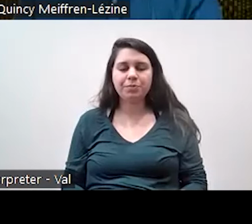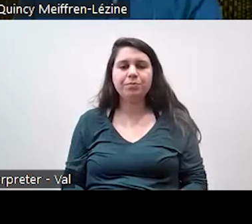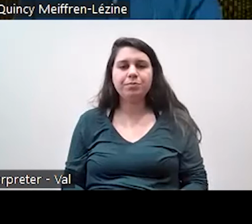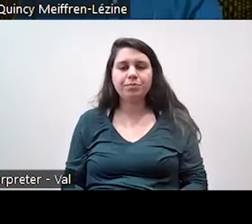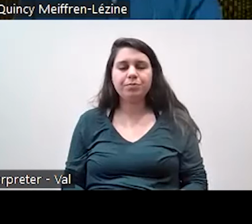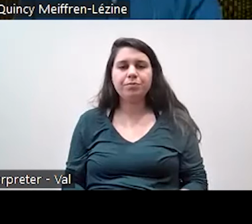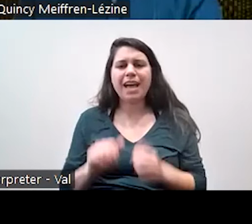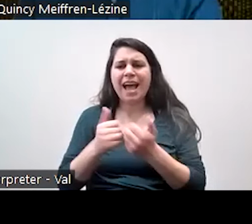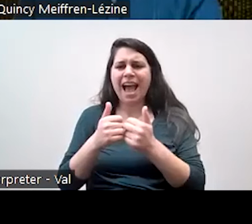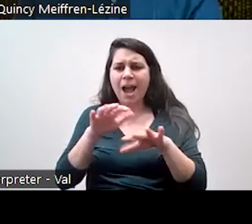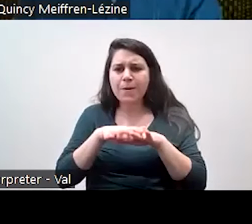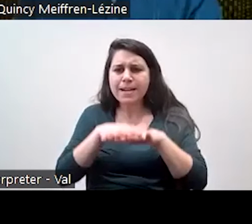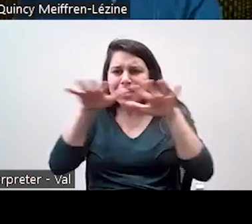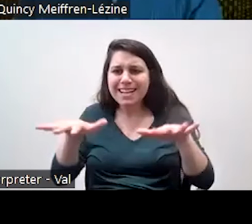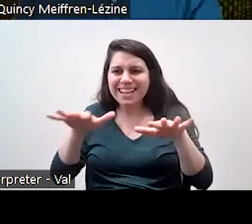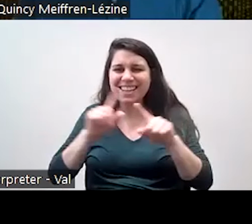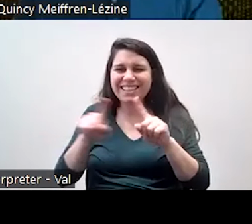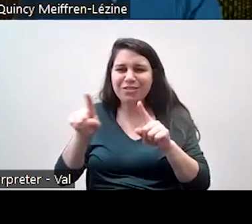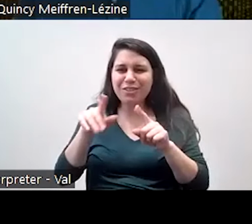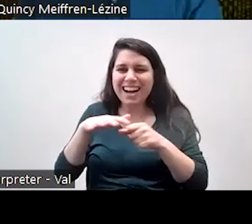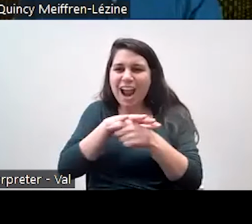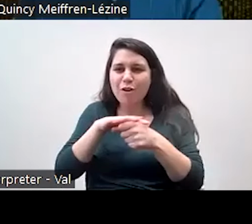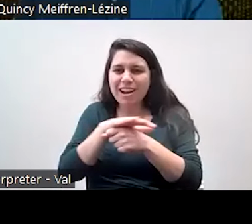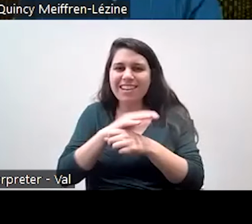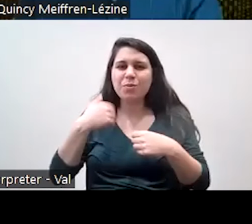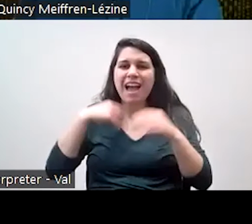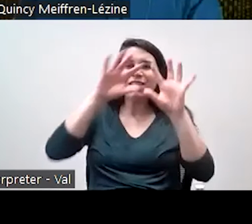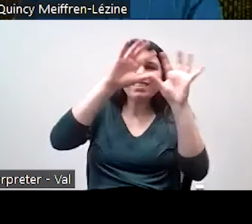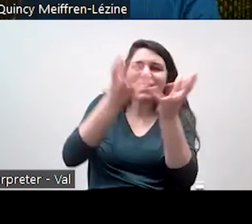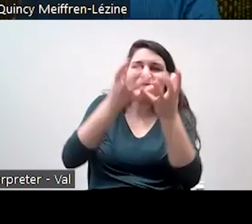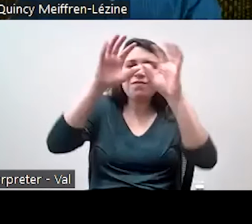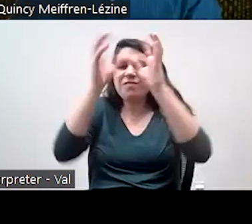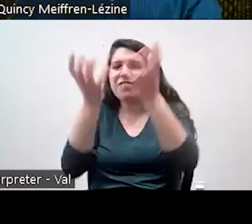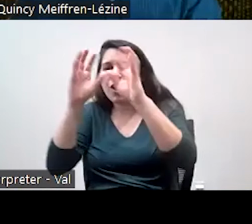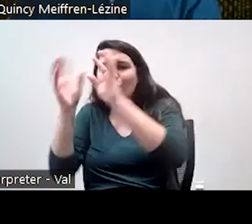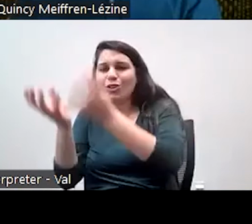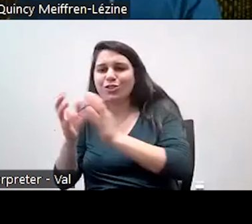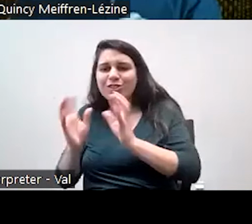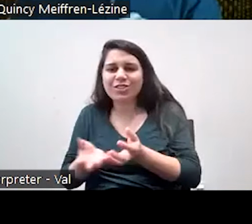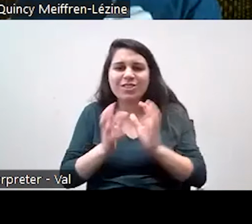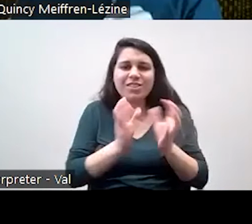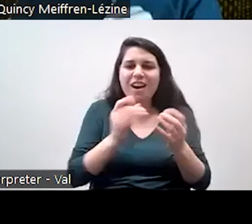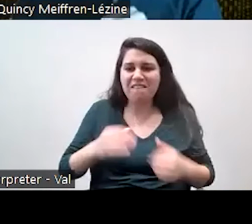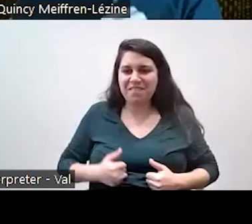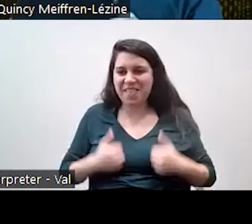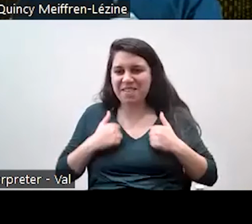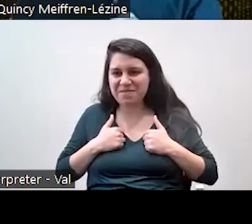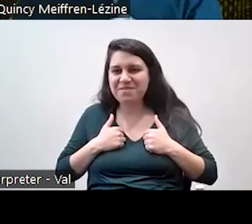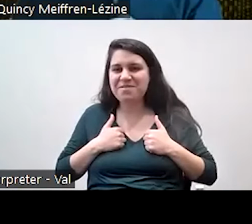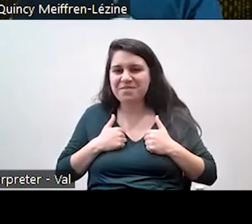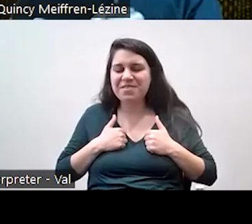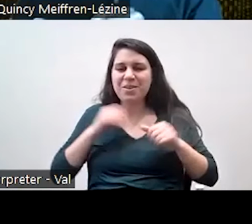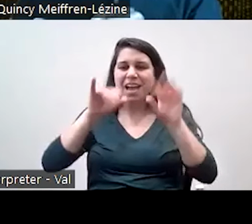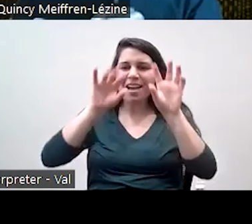differentiate between areas or spheres of life where a person might need support is looking at this dimensions of